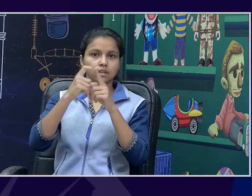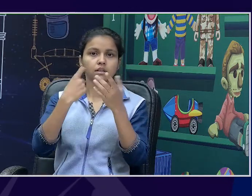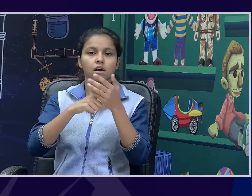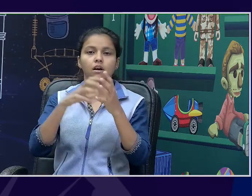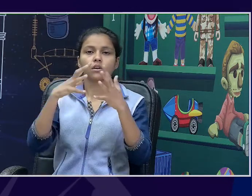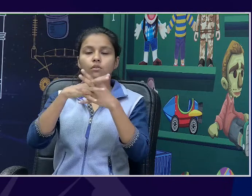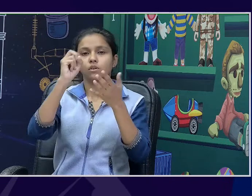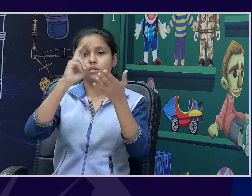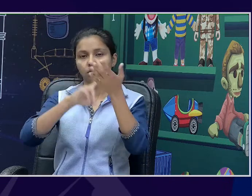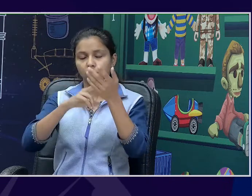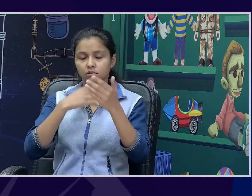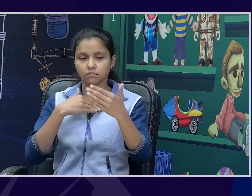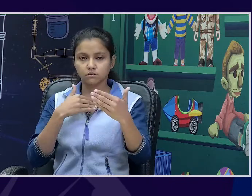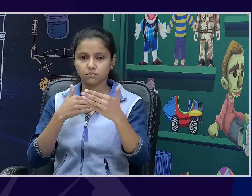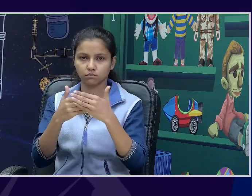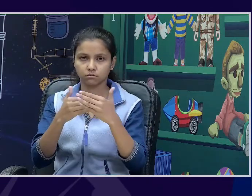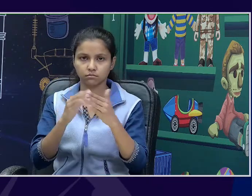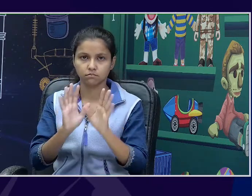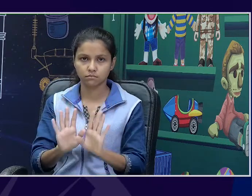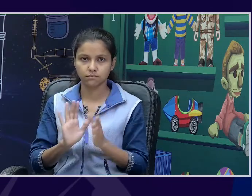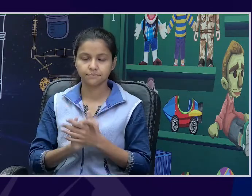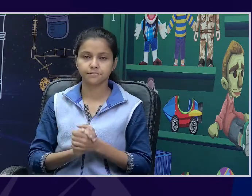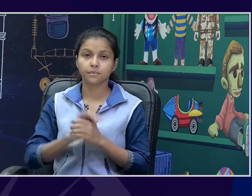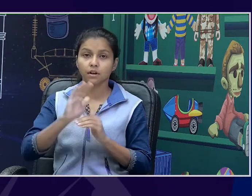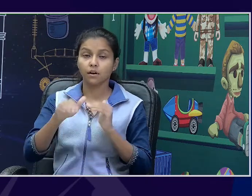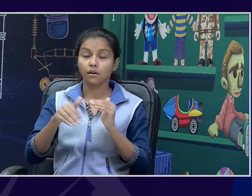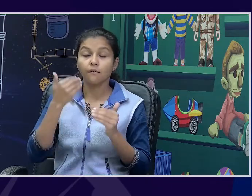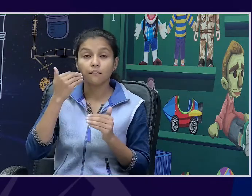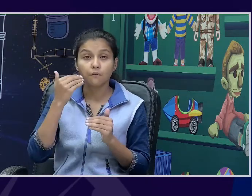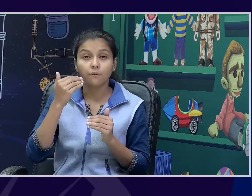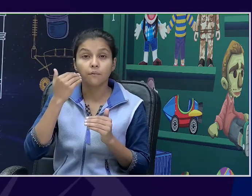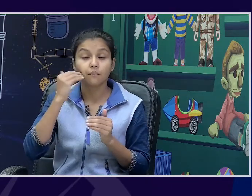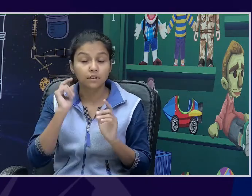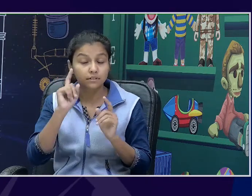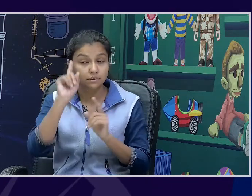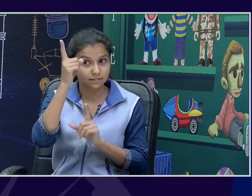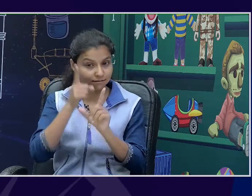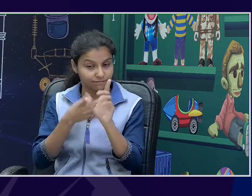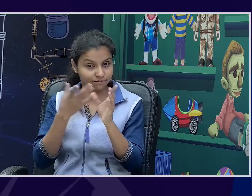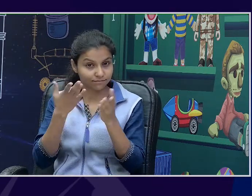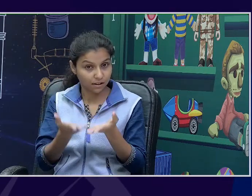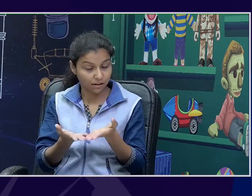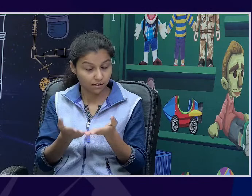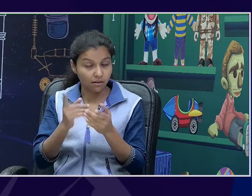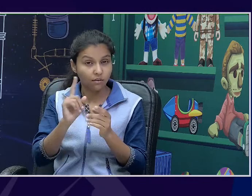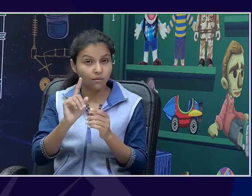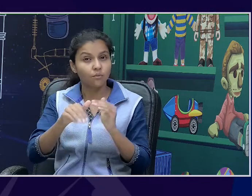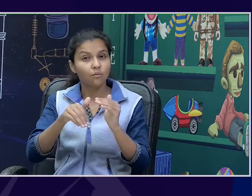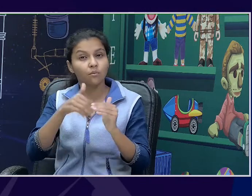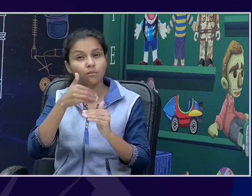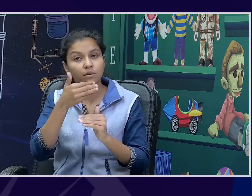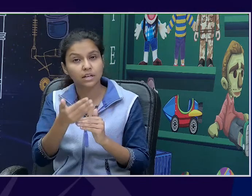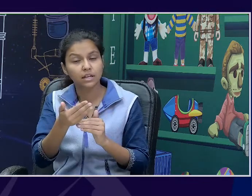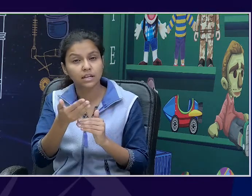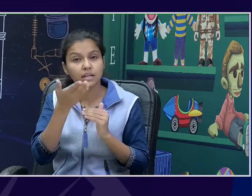his eyes also closed. So he drowned. And once he drowned, what happened was that he left all